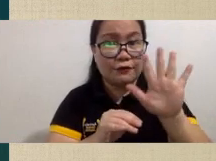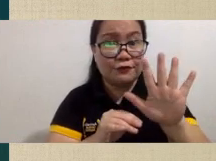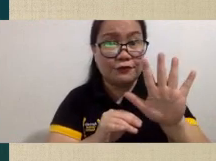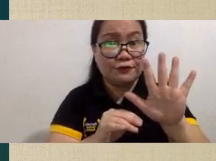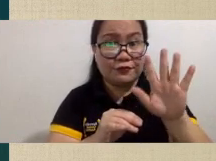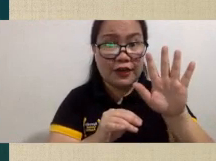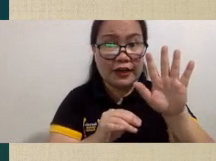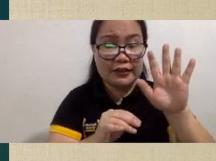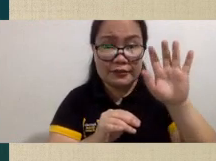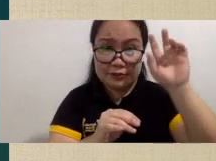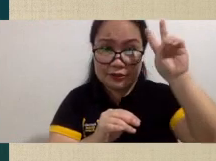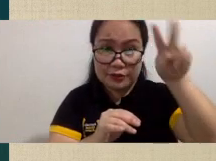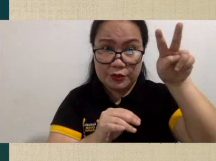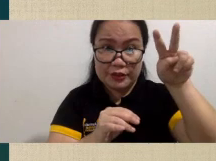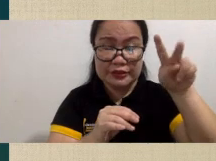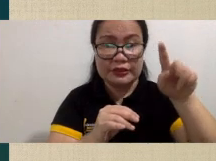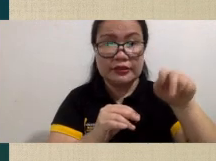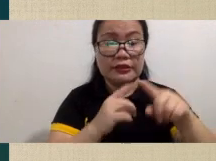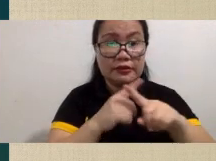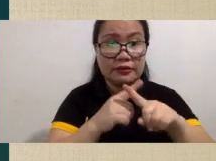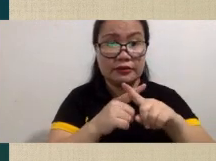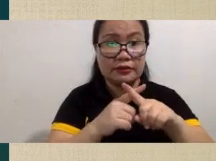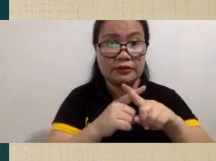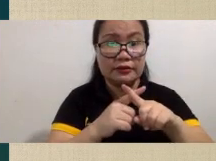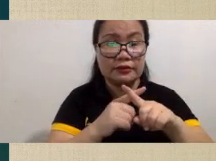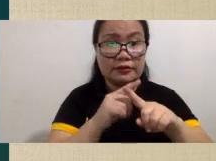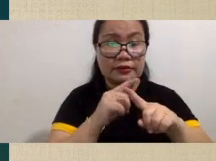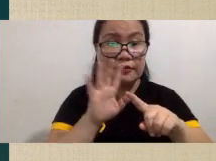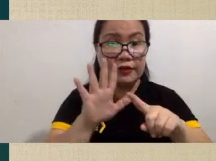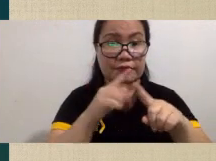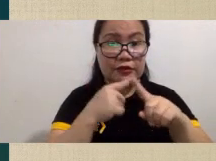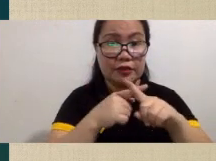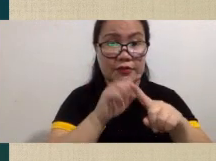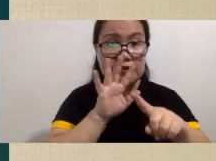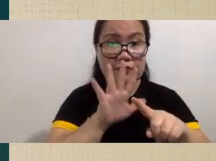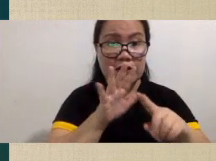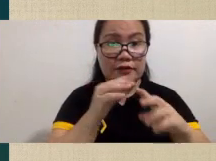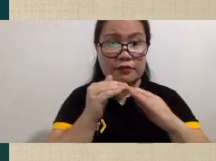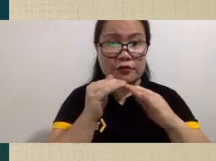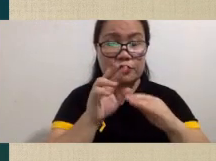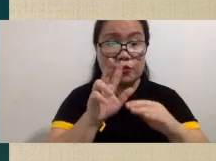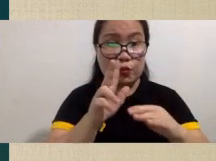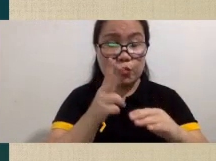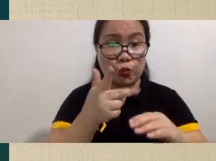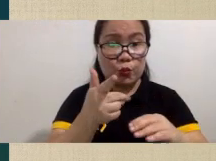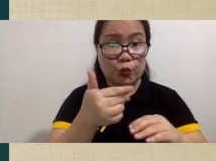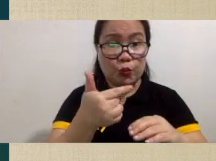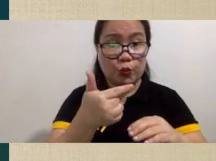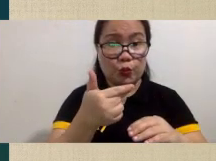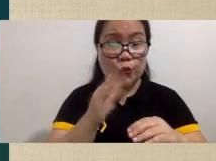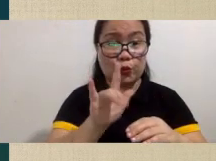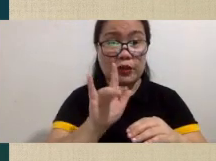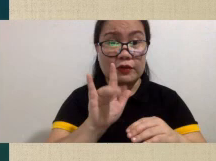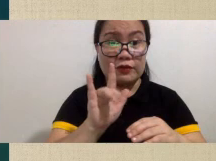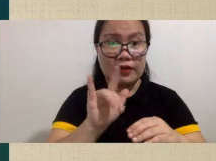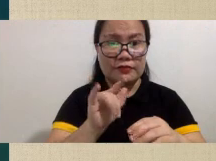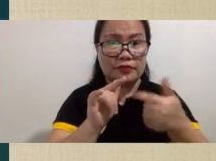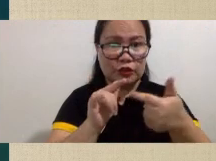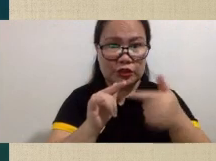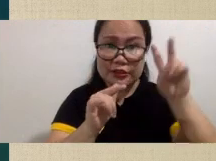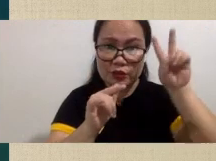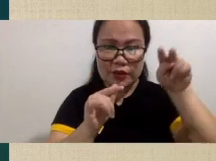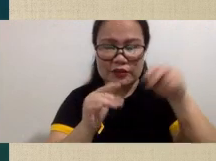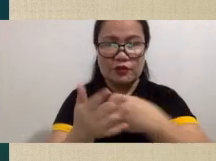plus, 5 squared is 5 times 5. That's why it became 25. And then g squared. So, this is